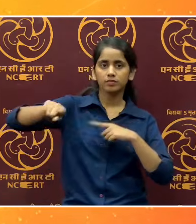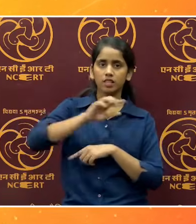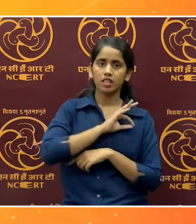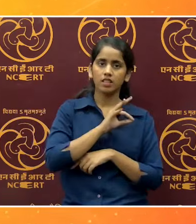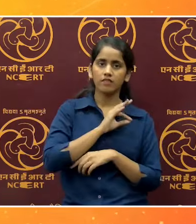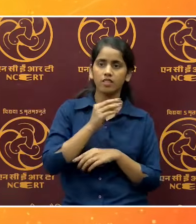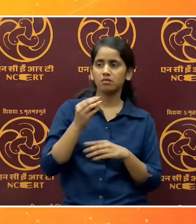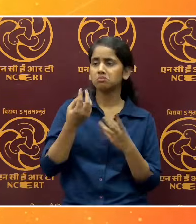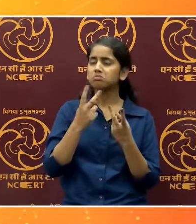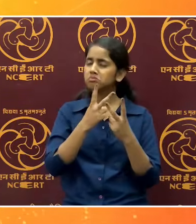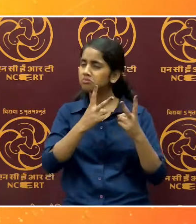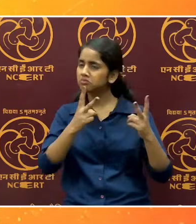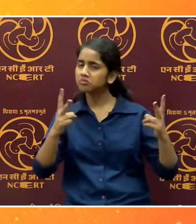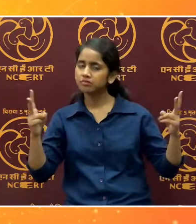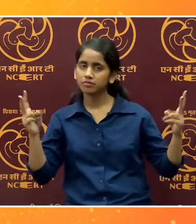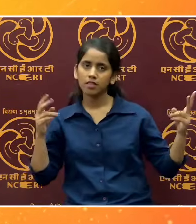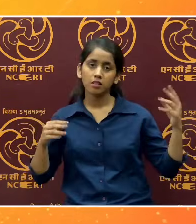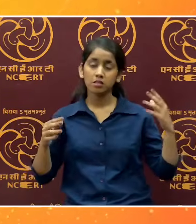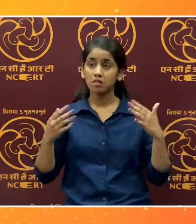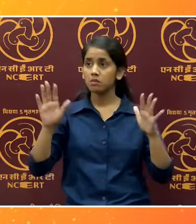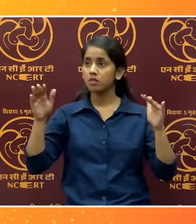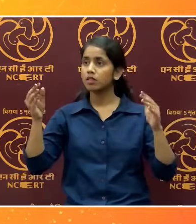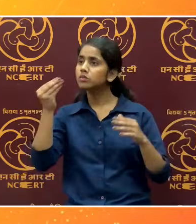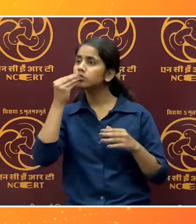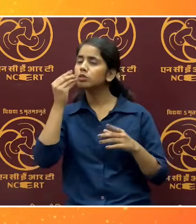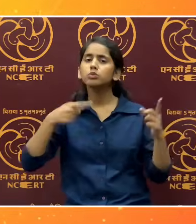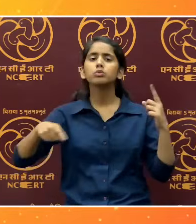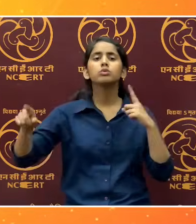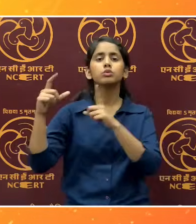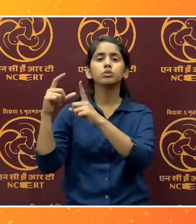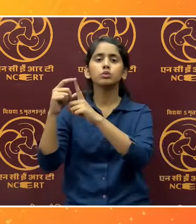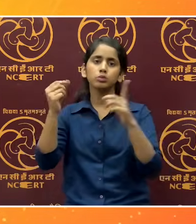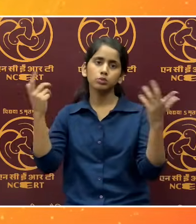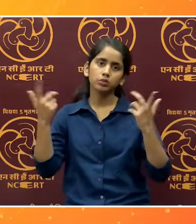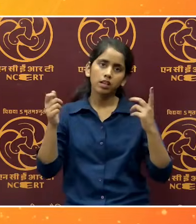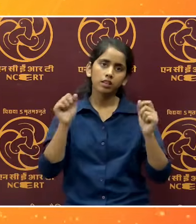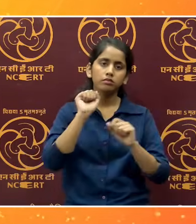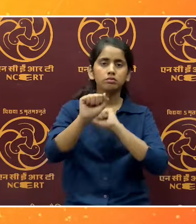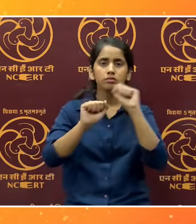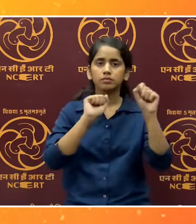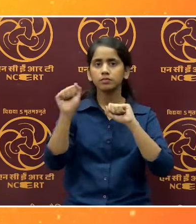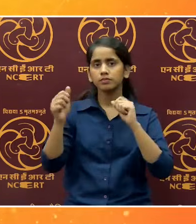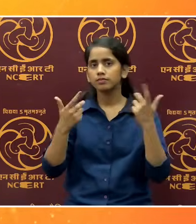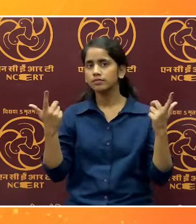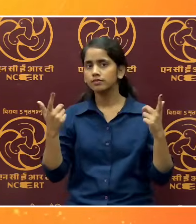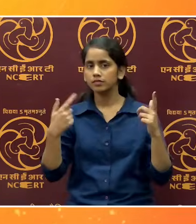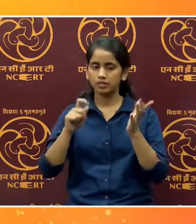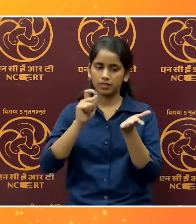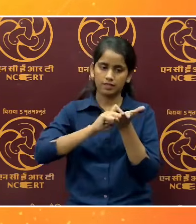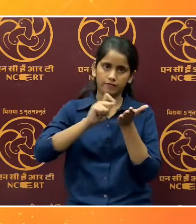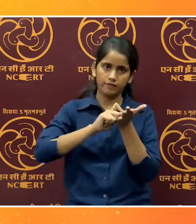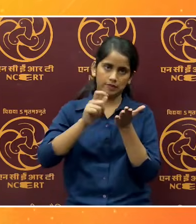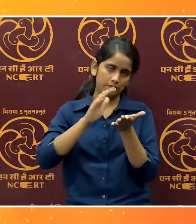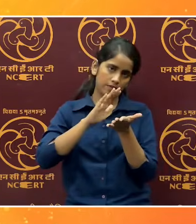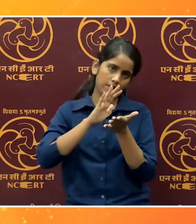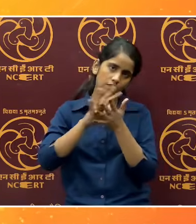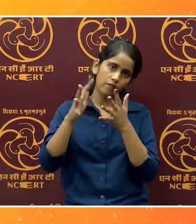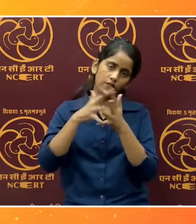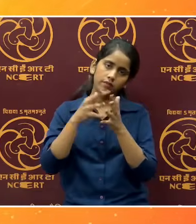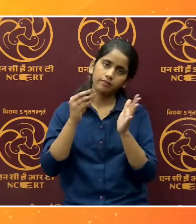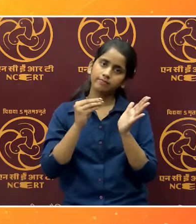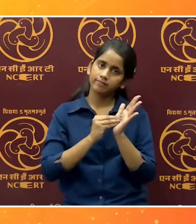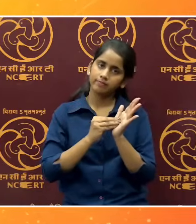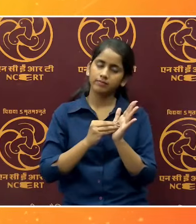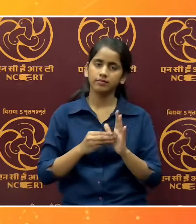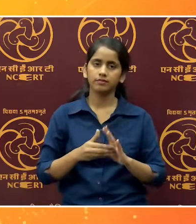eating mosquitoes and other insects. What do you like to do? Your friend Hopper. So, the homework is to write a reply to Hopper in your notebook